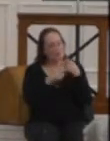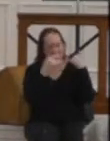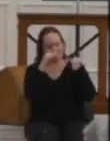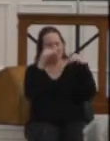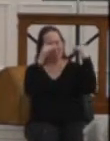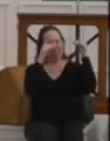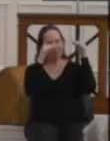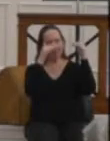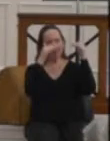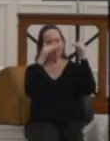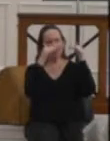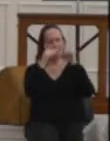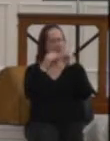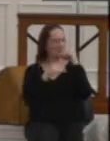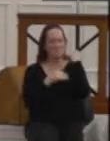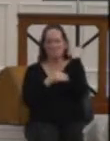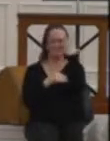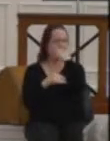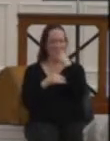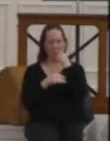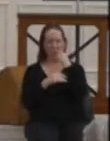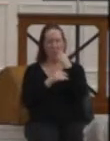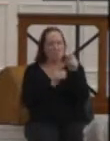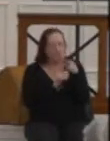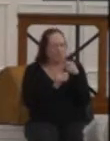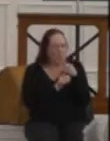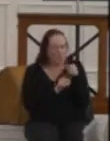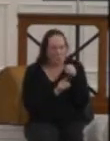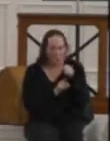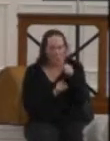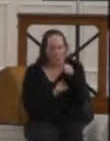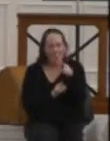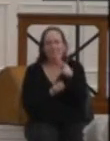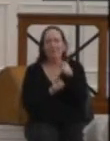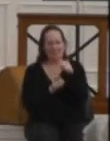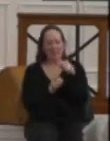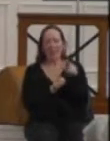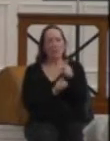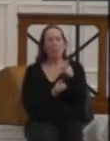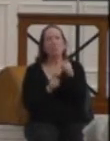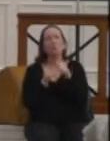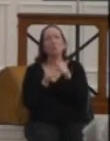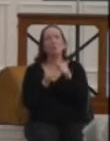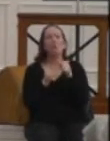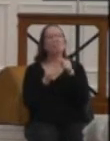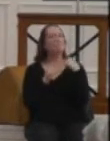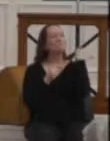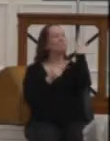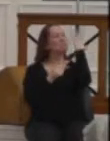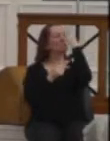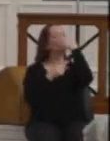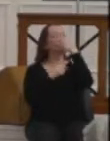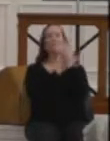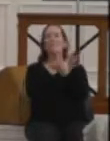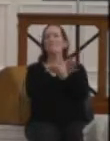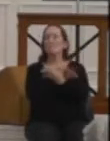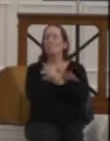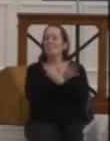limited, unattractive caterpillar to this beautiful